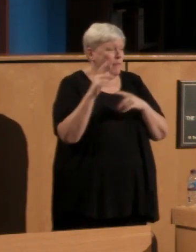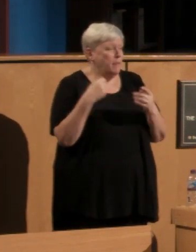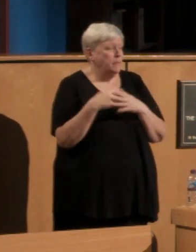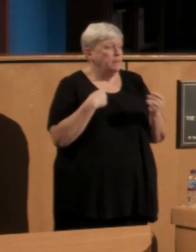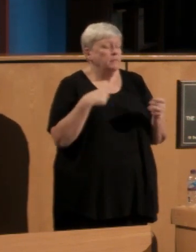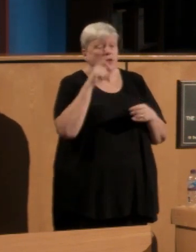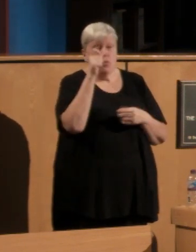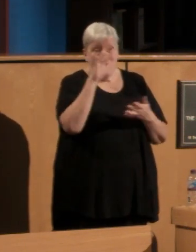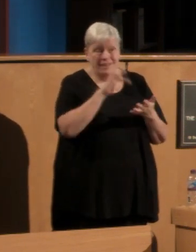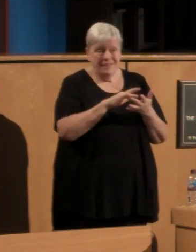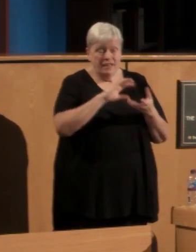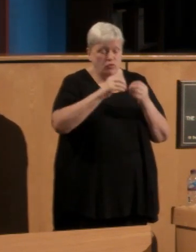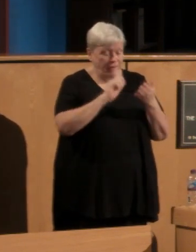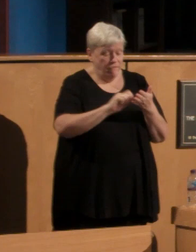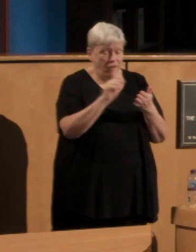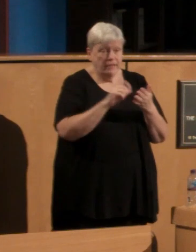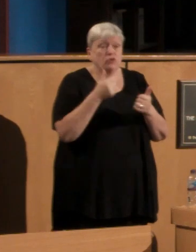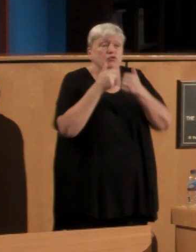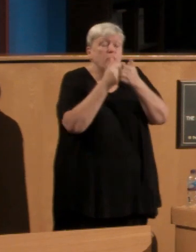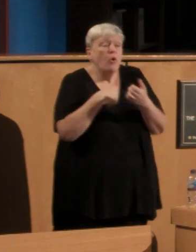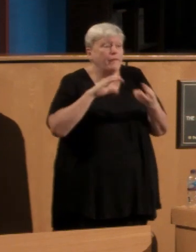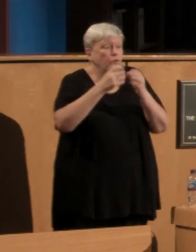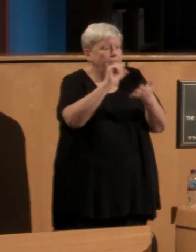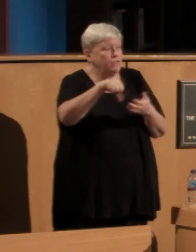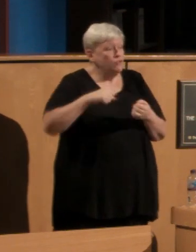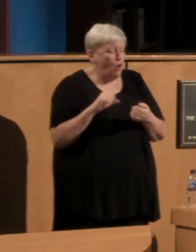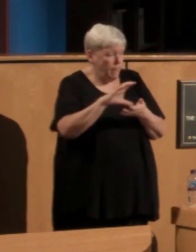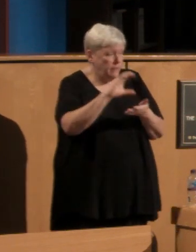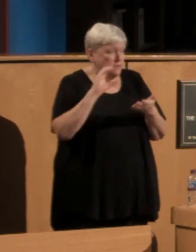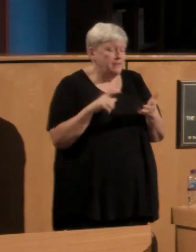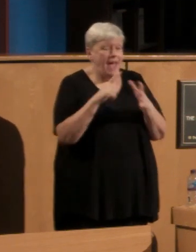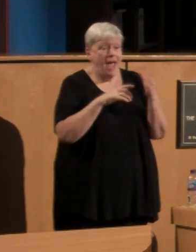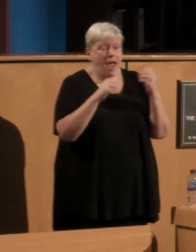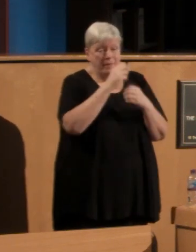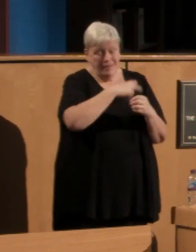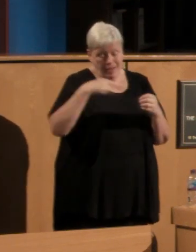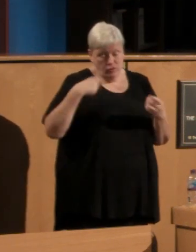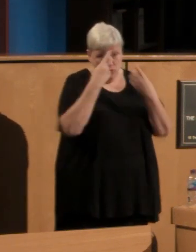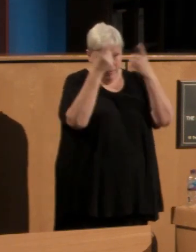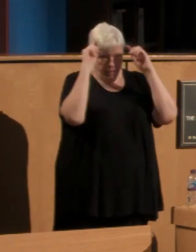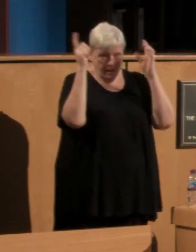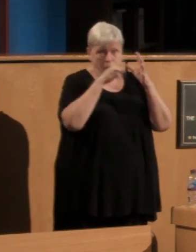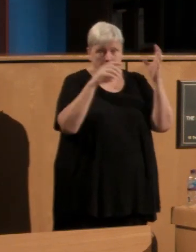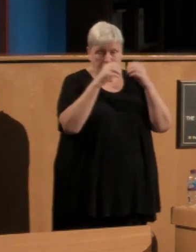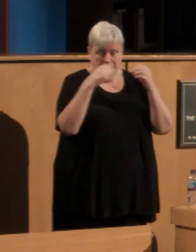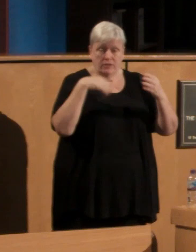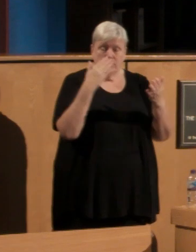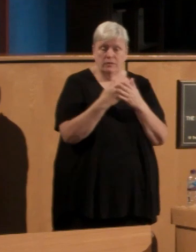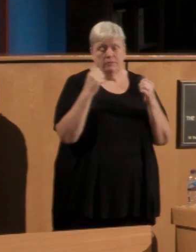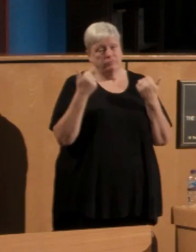for Creative Writing with the generous support of Creative Scotland, Aberdeen City Council, and the University of Aberdeen. It is an